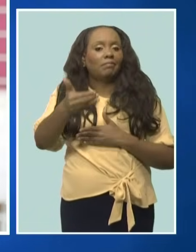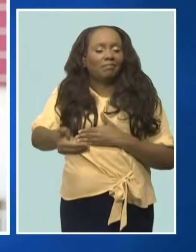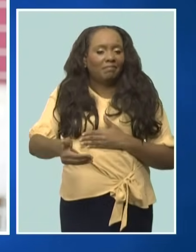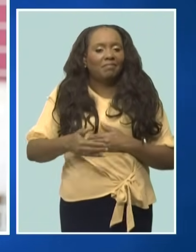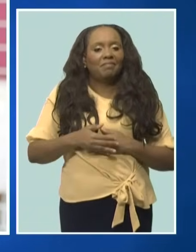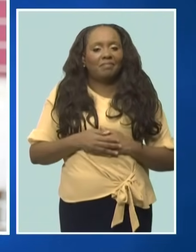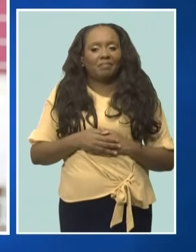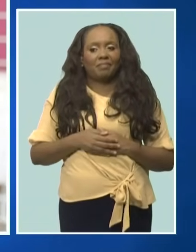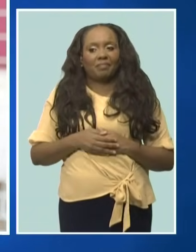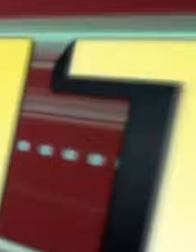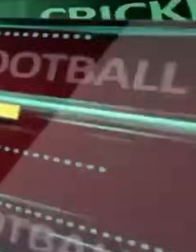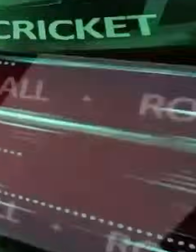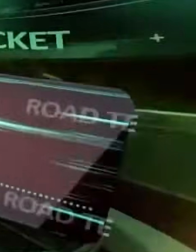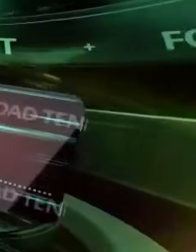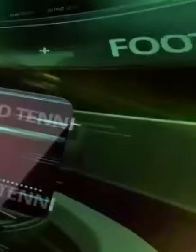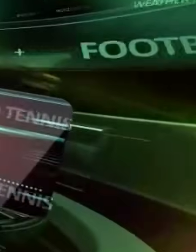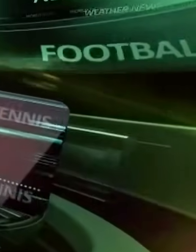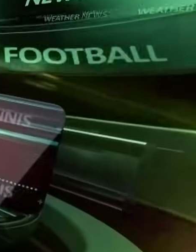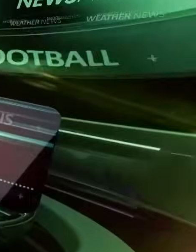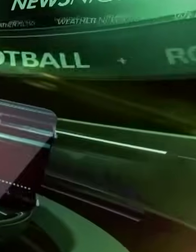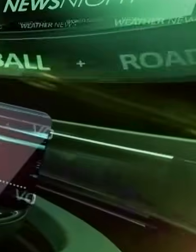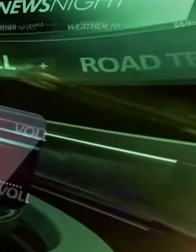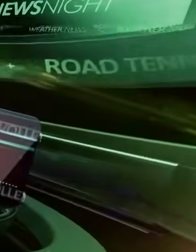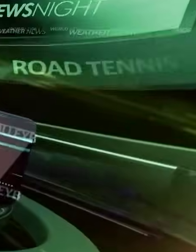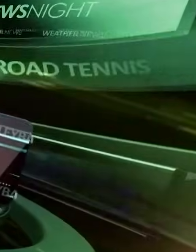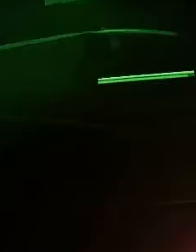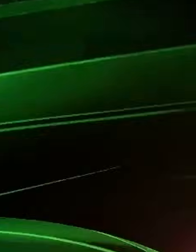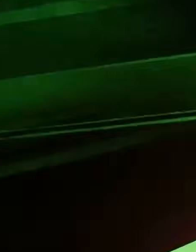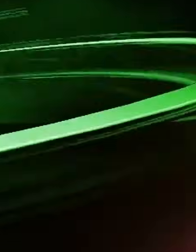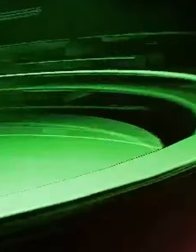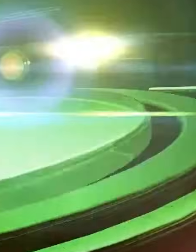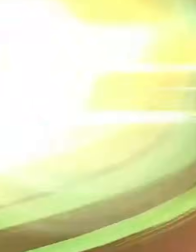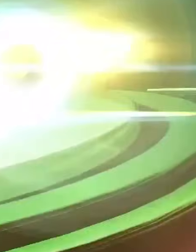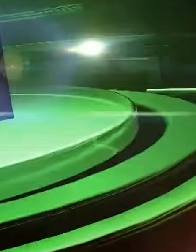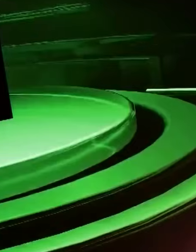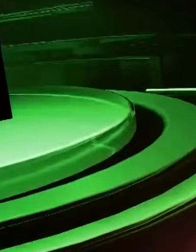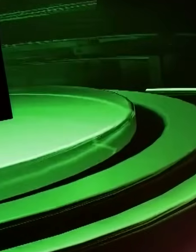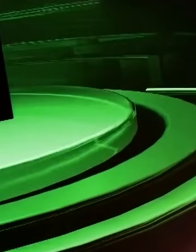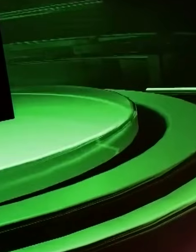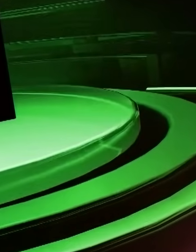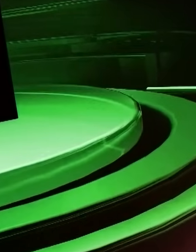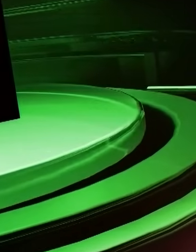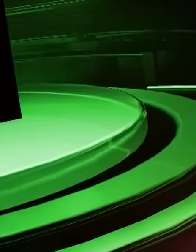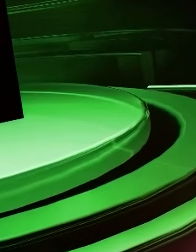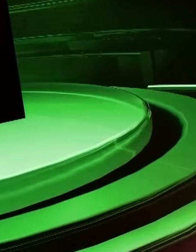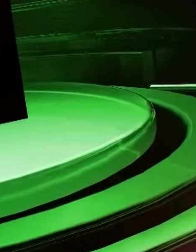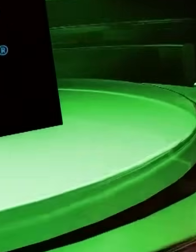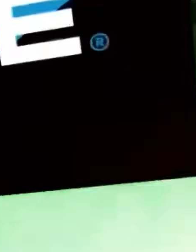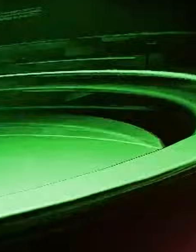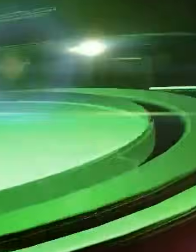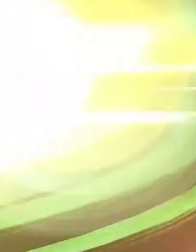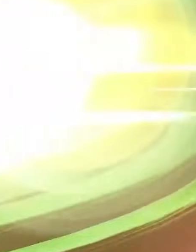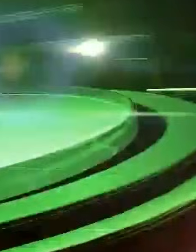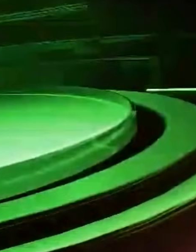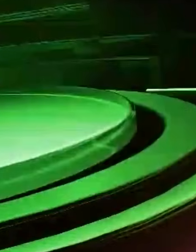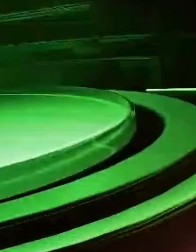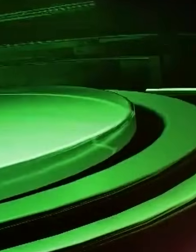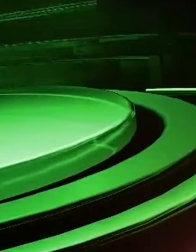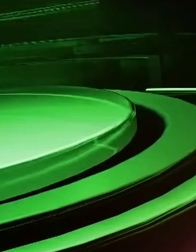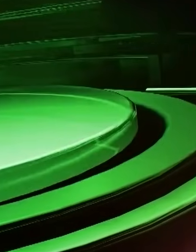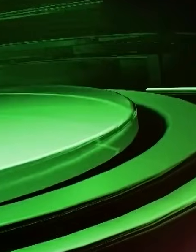the Business Report. Sports Night is brought to you by Power In. Pause is power. And